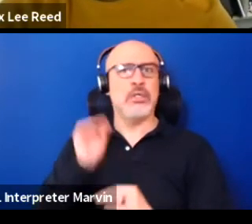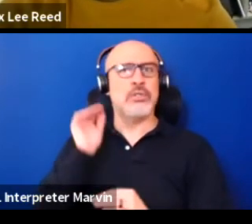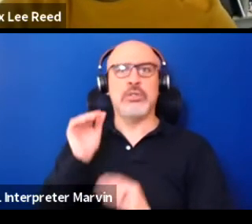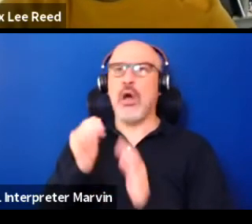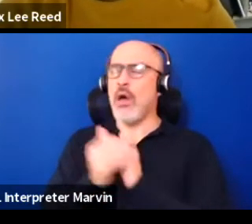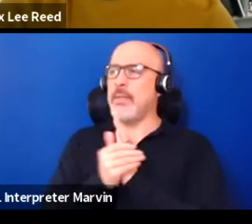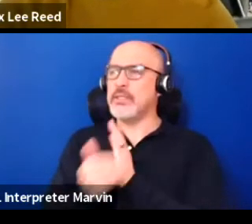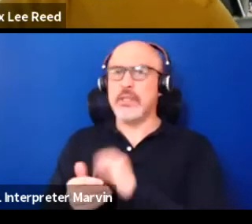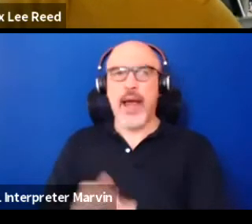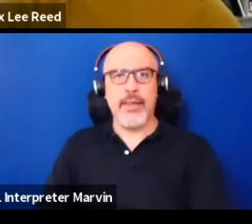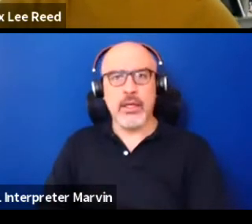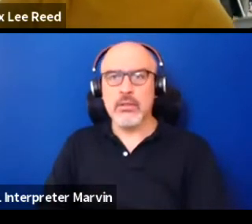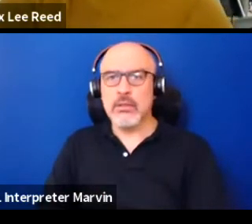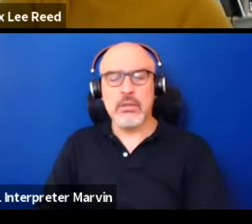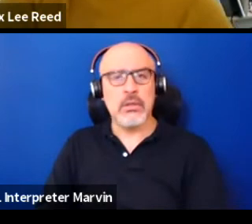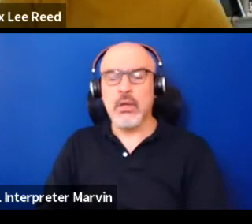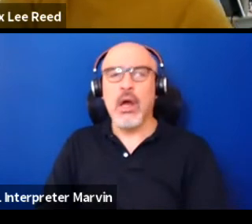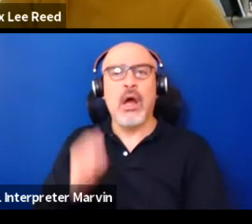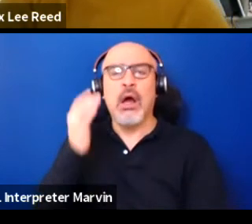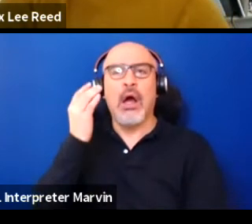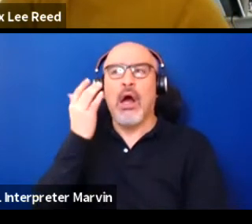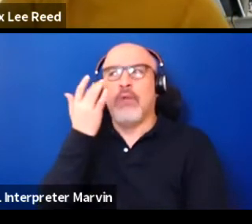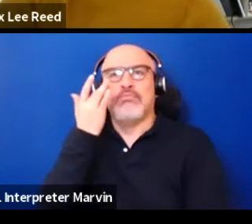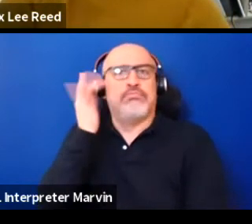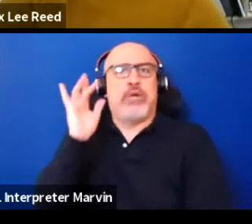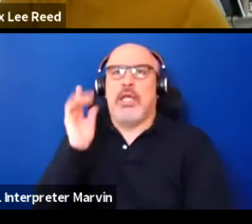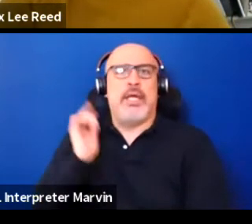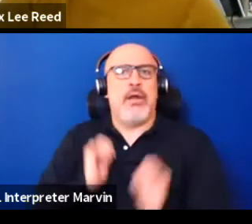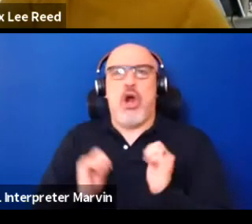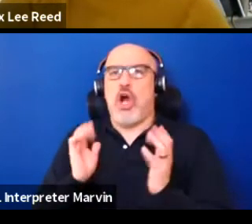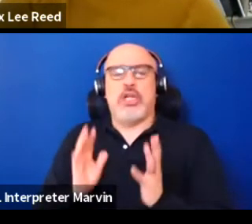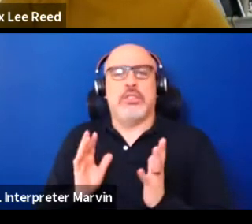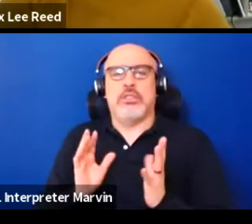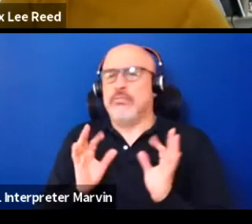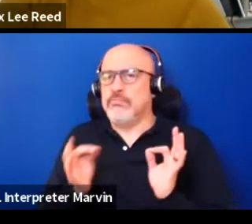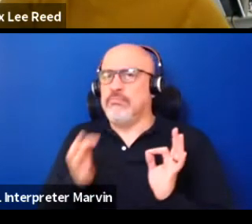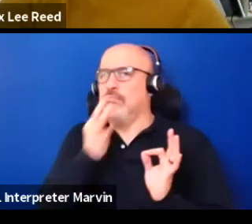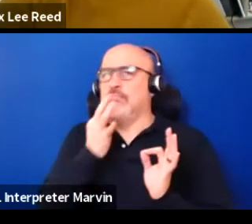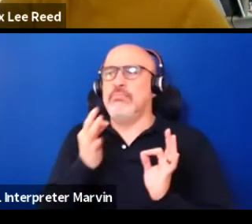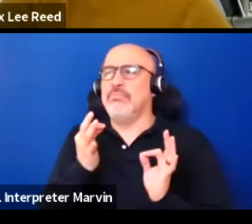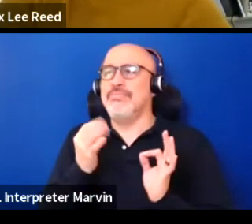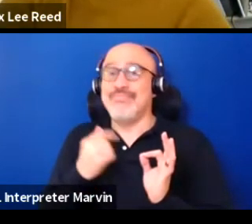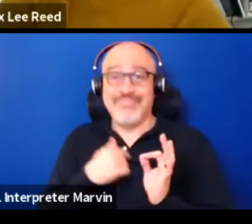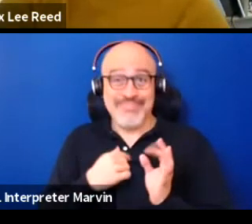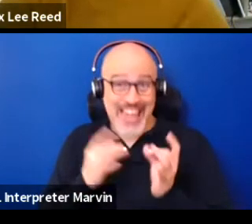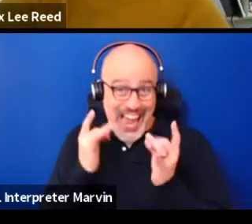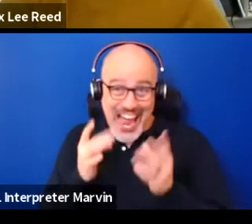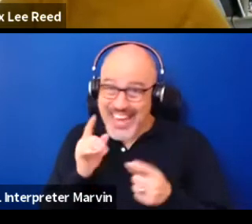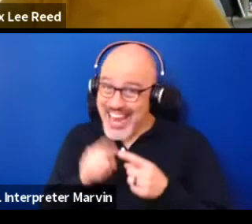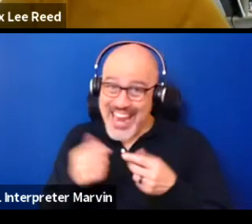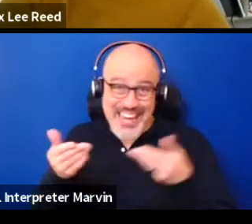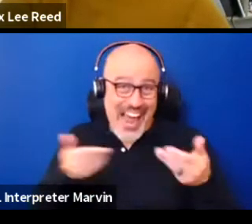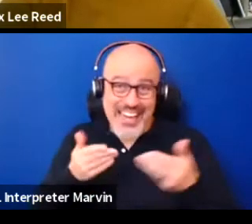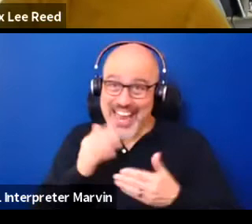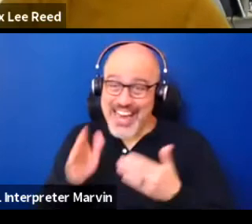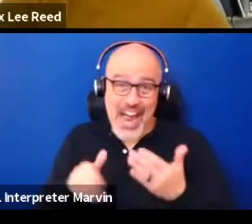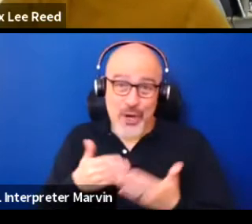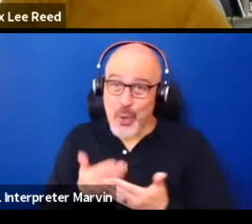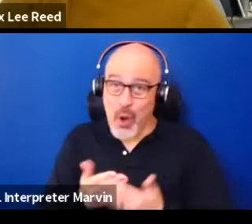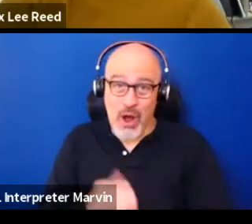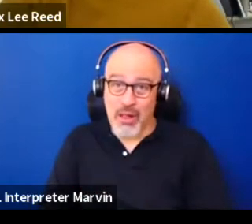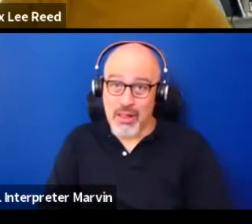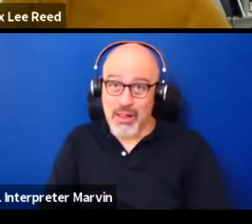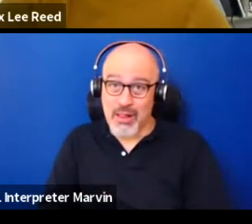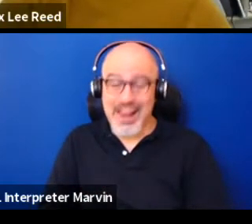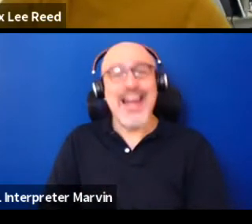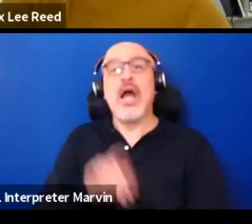many brilliant, bold, artists in the room. And I hate that I cannot hire you all." He says, "But what I can tell